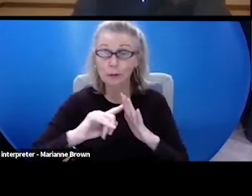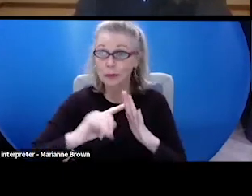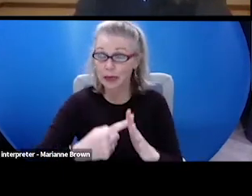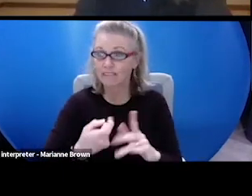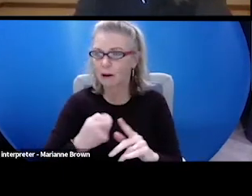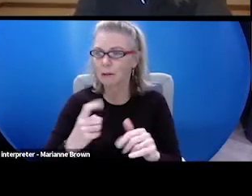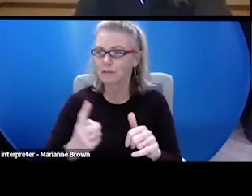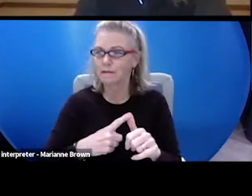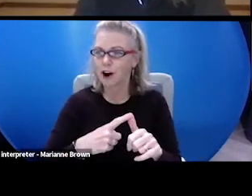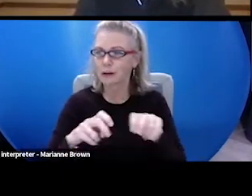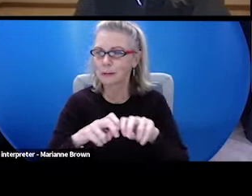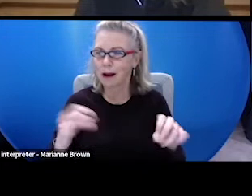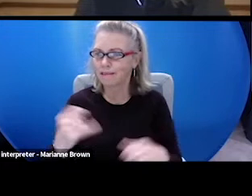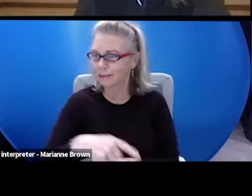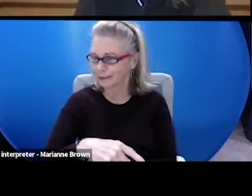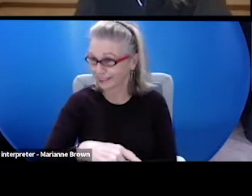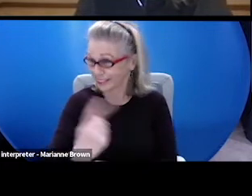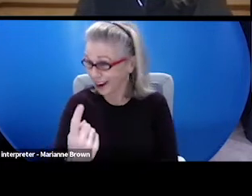session, which I'm greatly looking forward to.